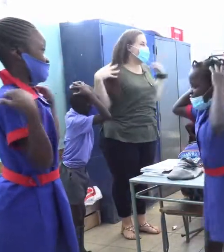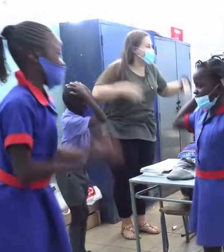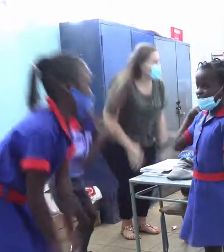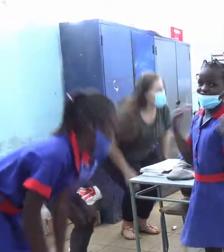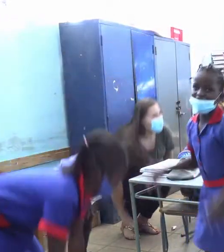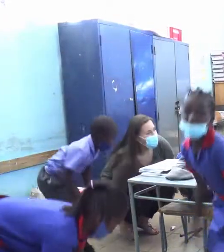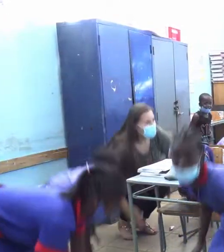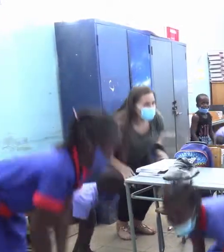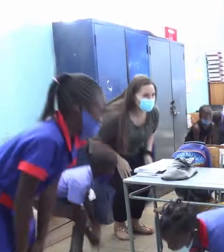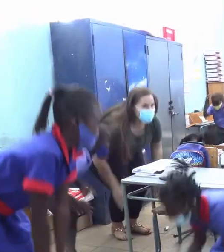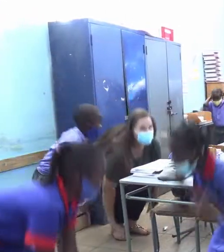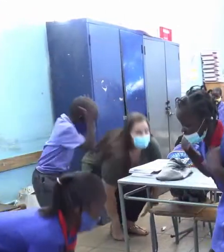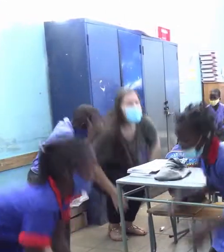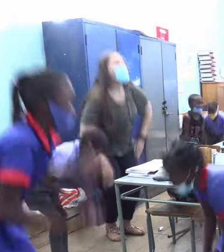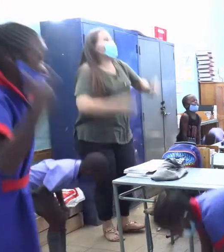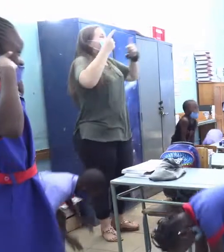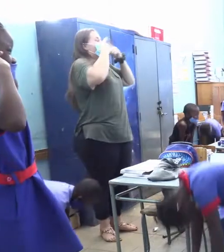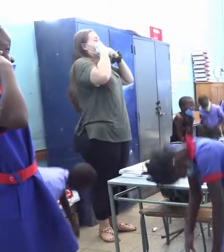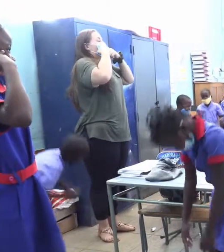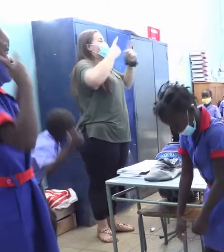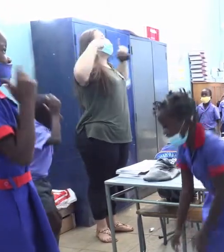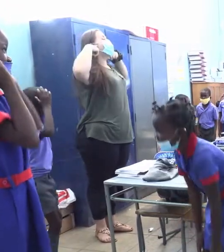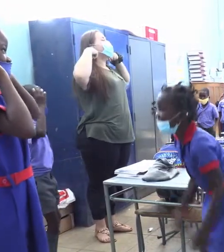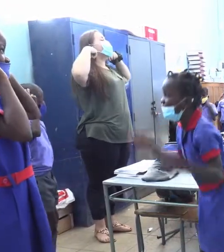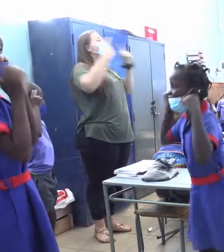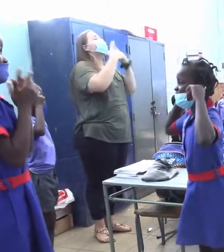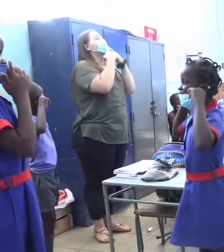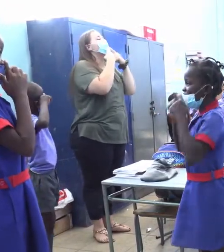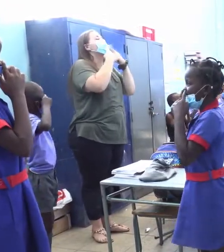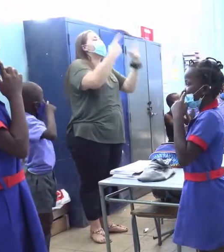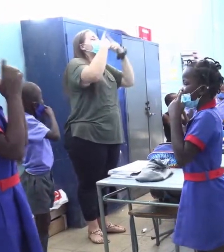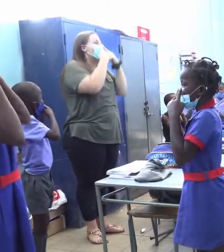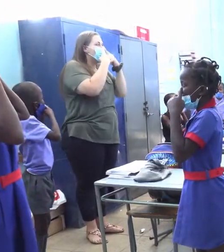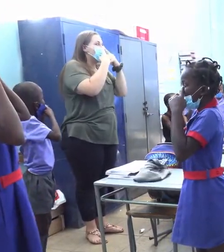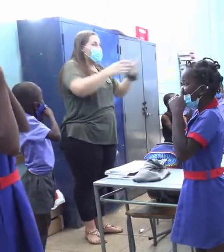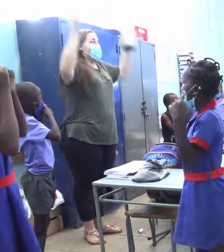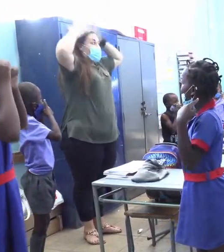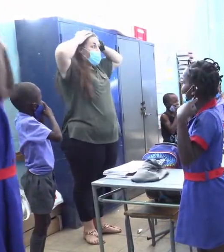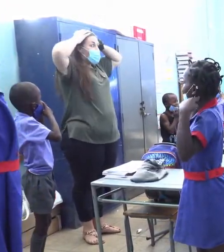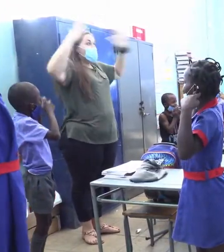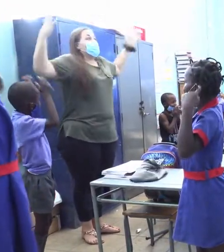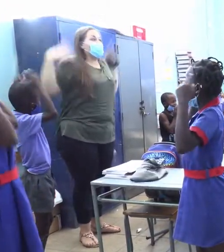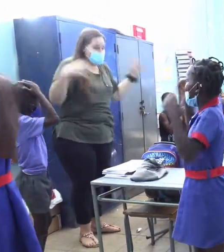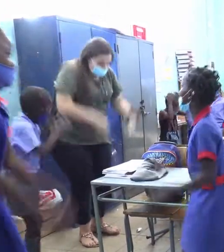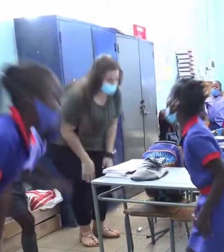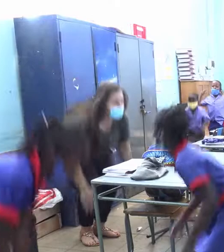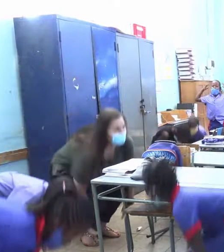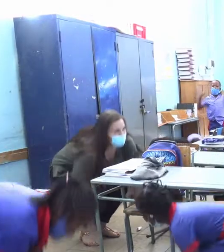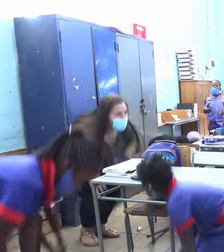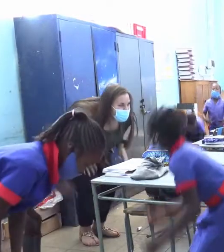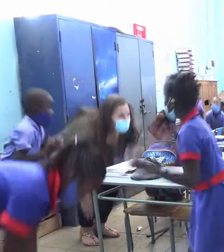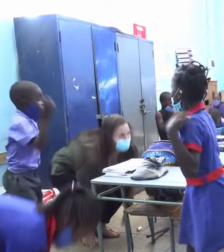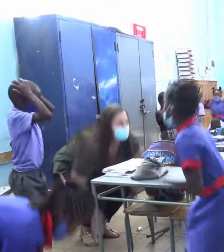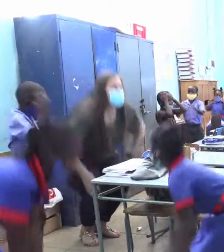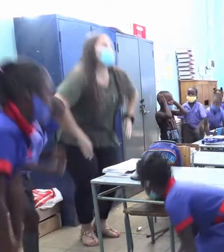Head, shoulders, knees, and toes, knees. And eyes, and ears, and mouth, and nose. Head, shoulders, knees, and